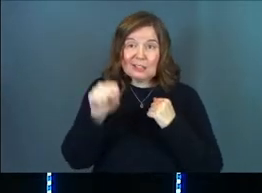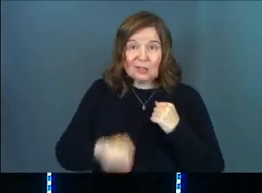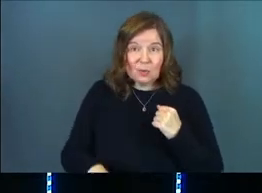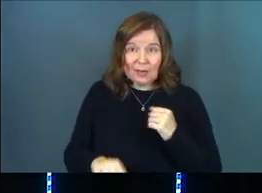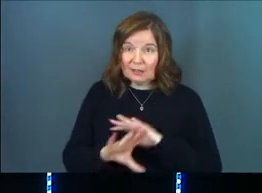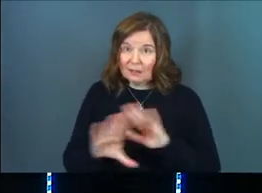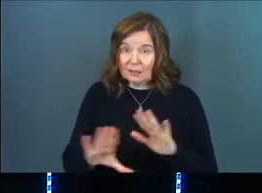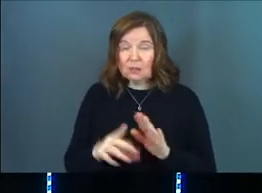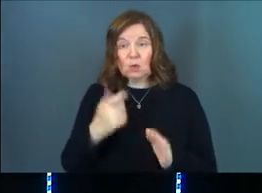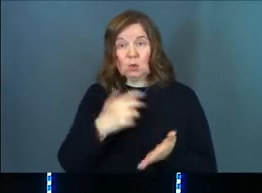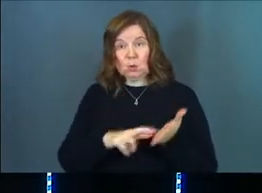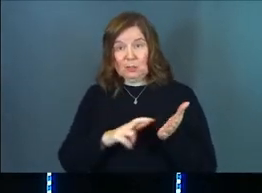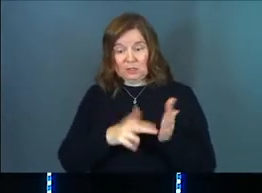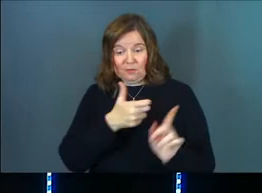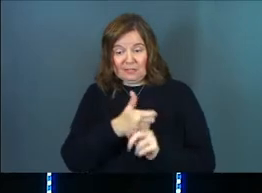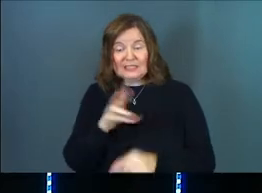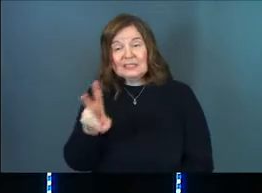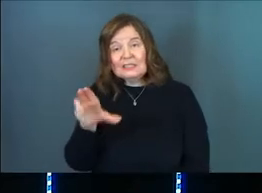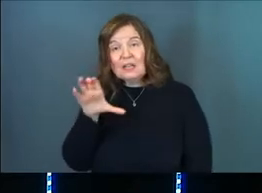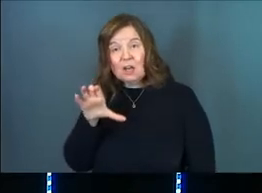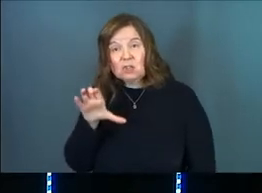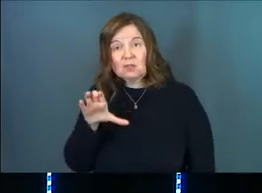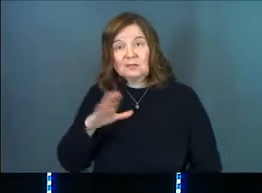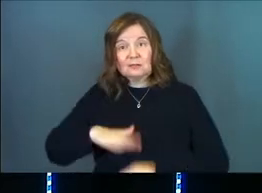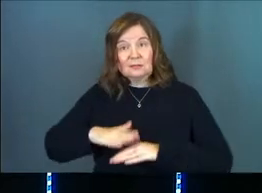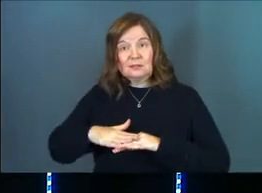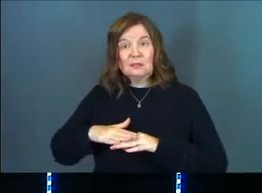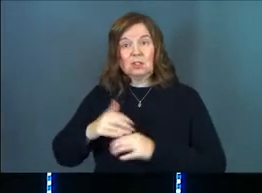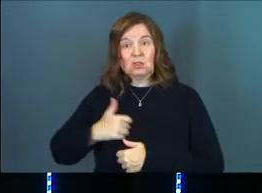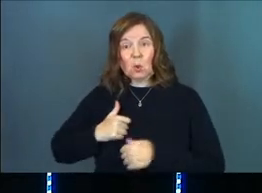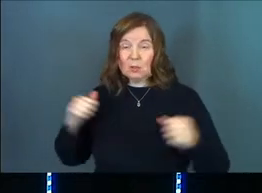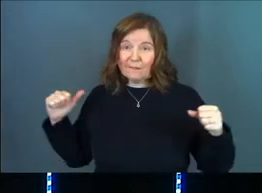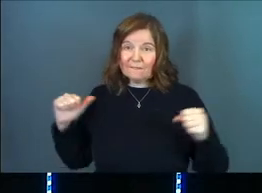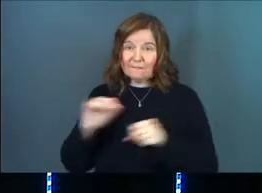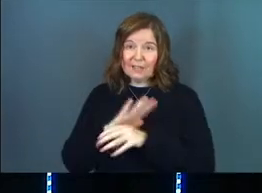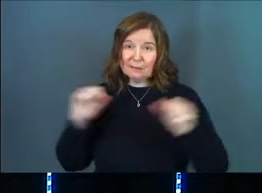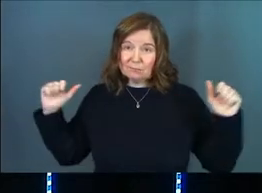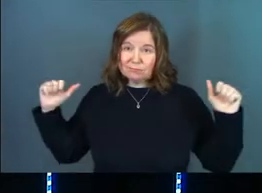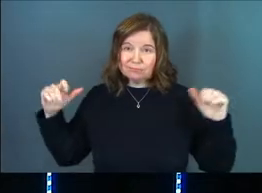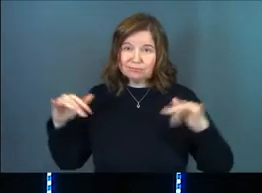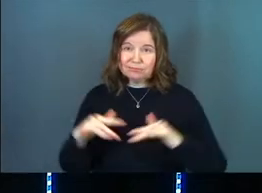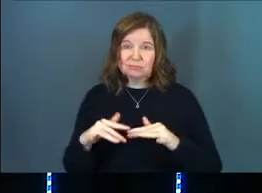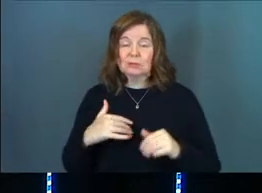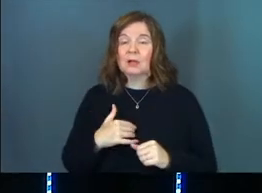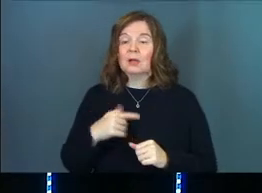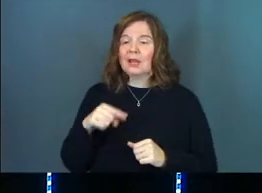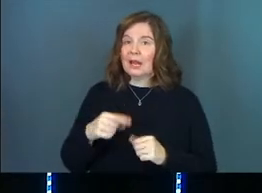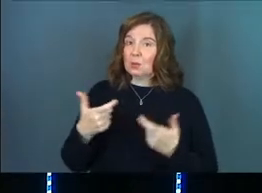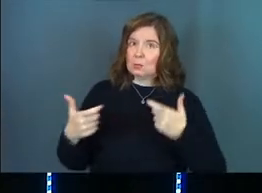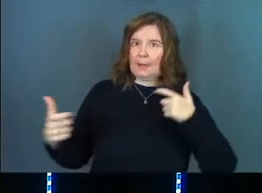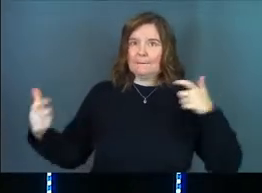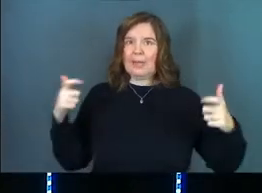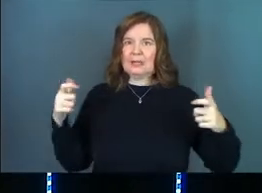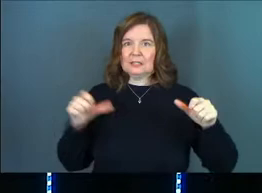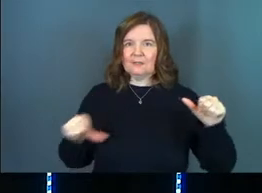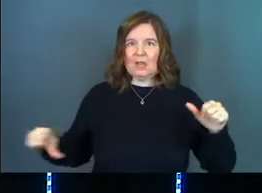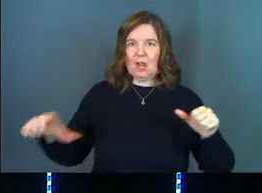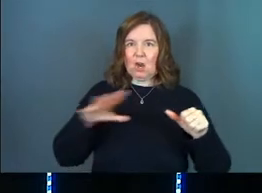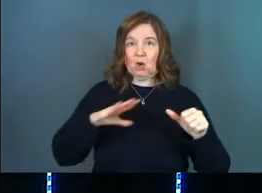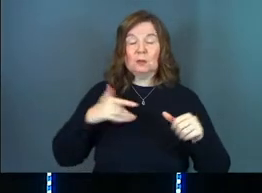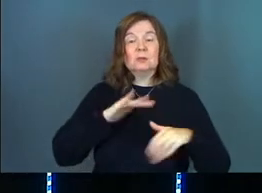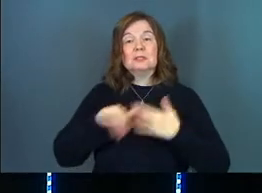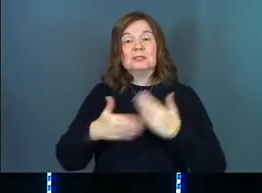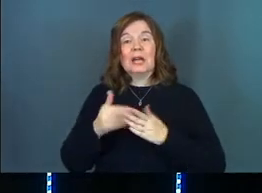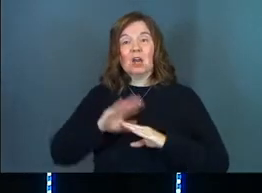exaggerating. Research it for yourself. 600 soldiers filled that space. And Garden of Gethsemane, it was a massive area. It was